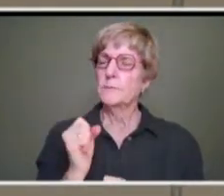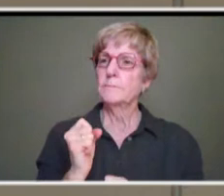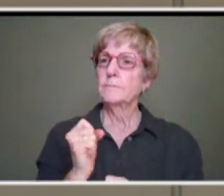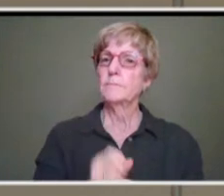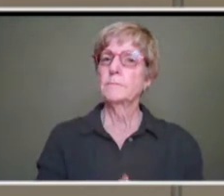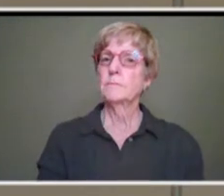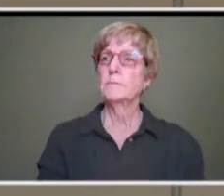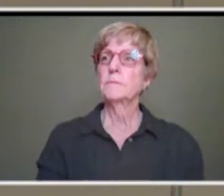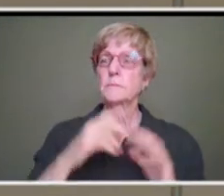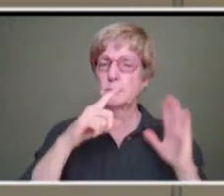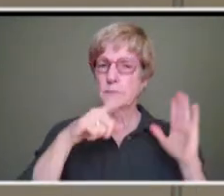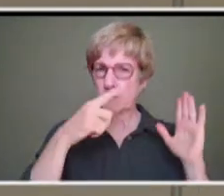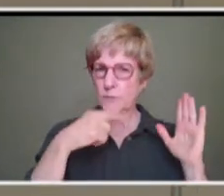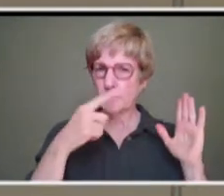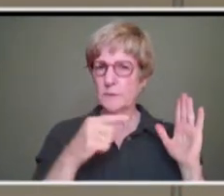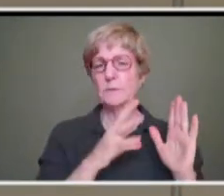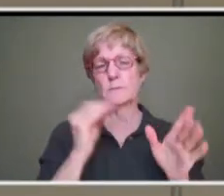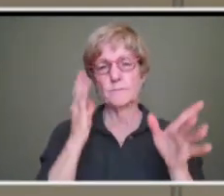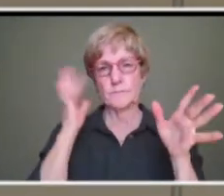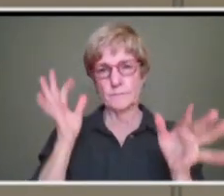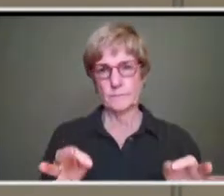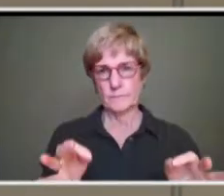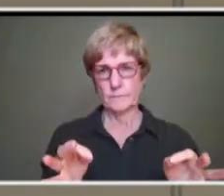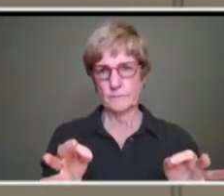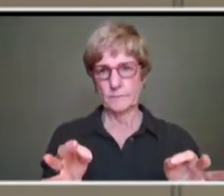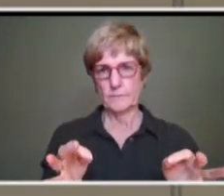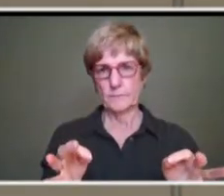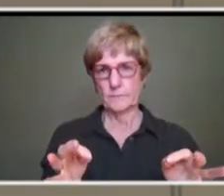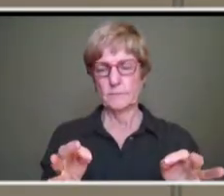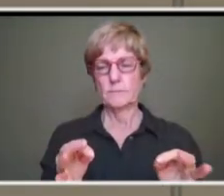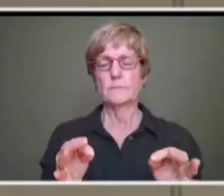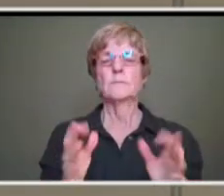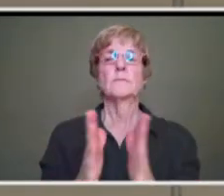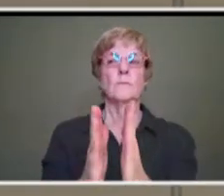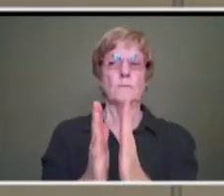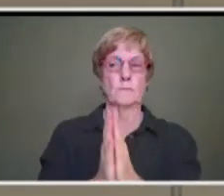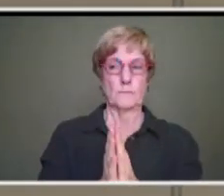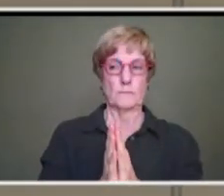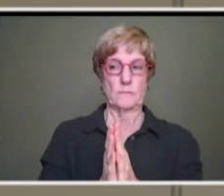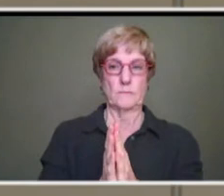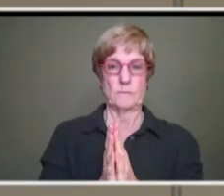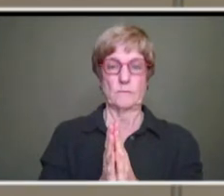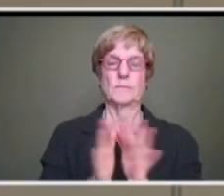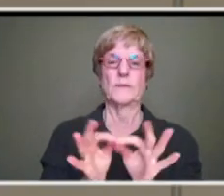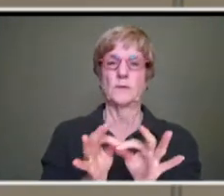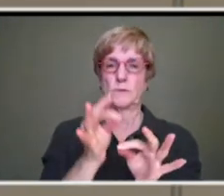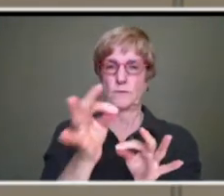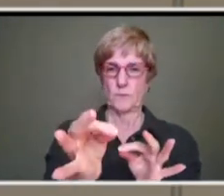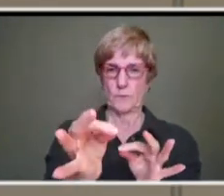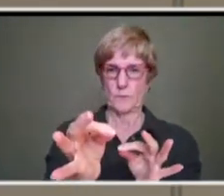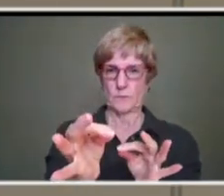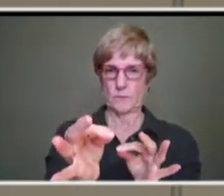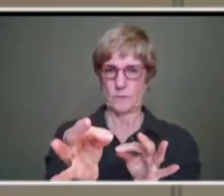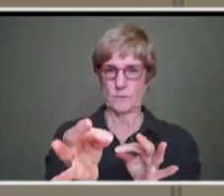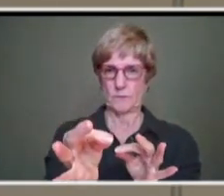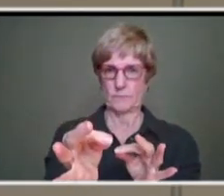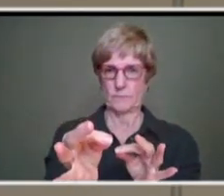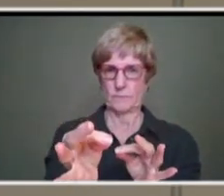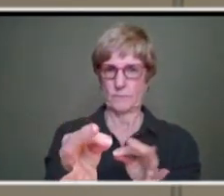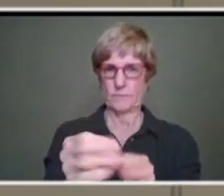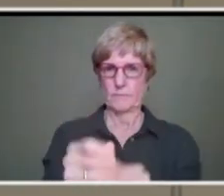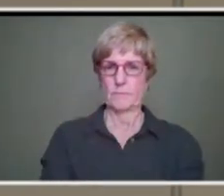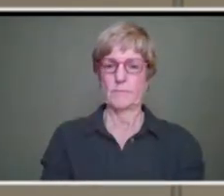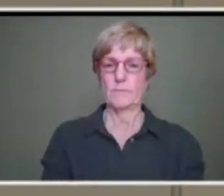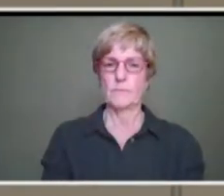hearings and decisions that are requesting uh deferrals at this time just